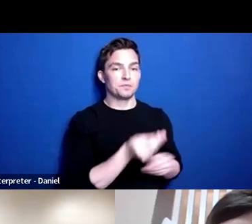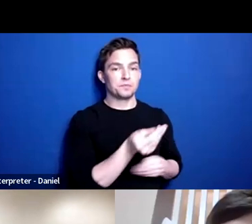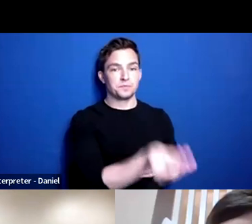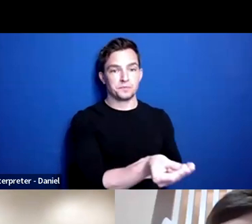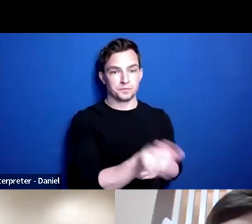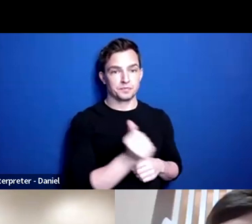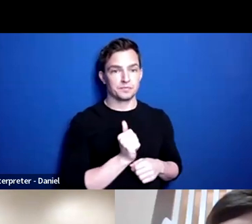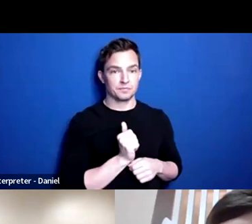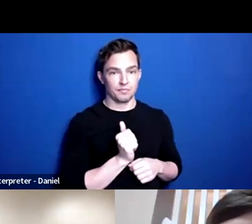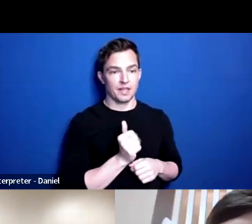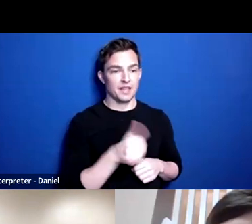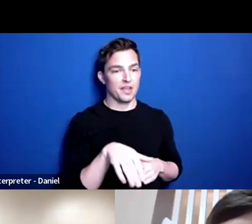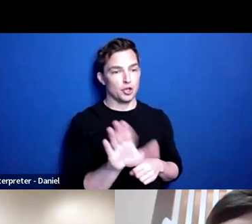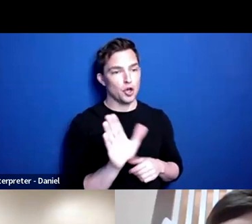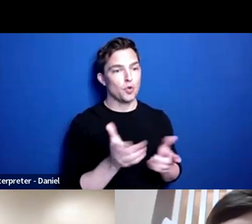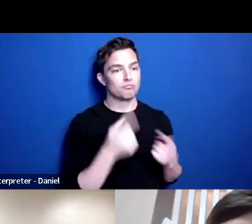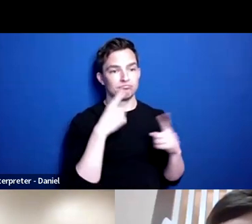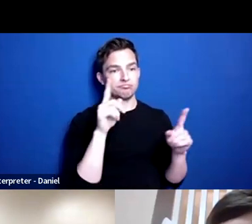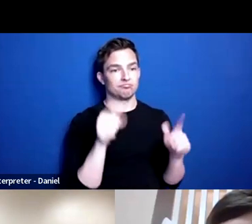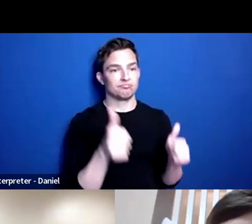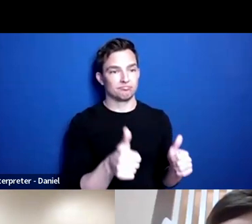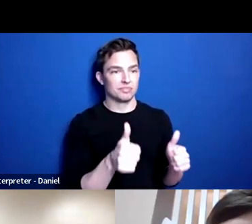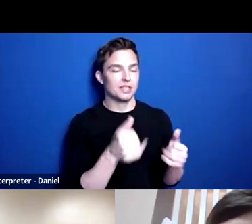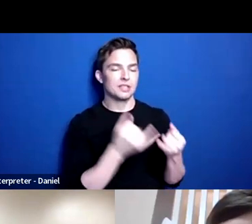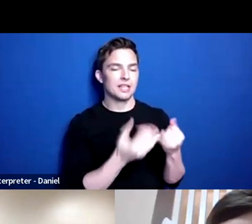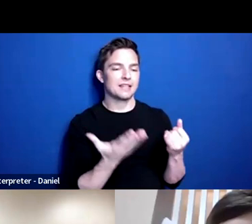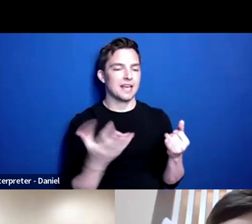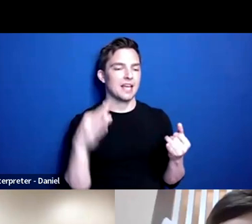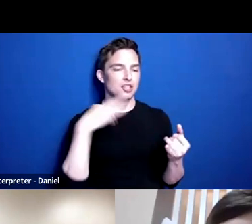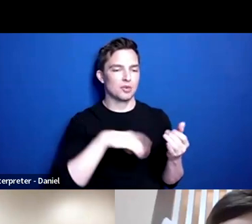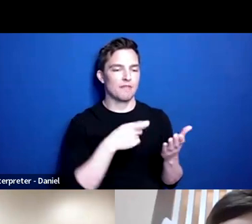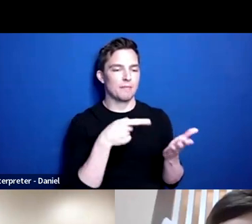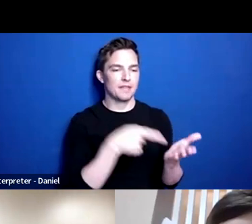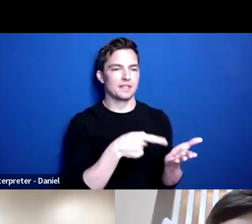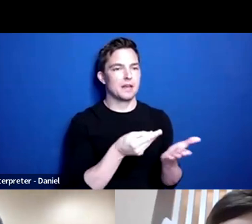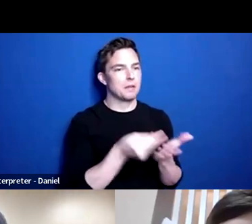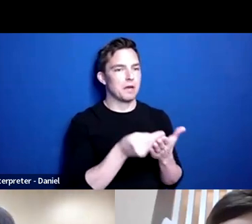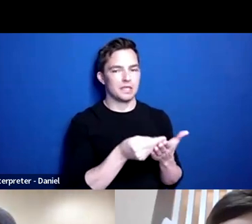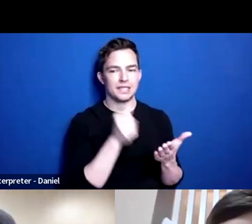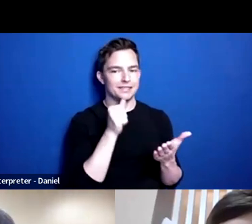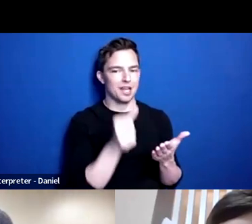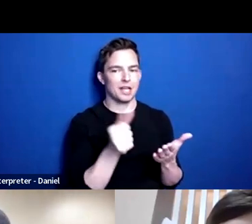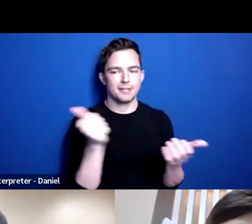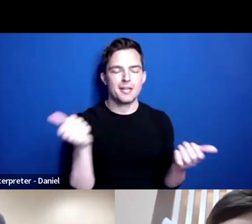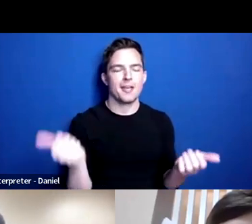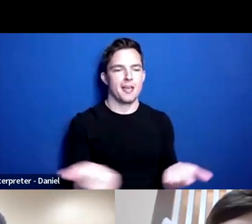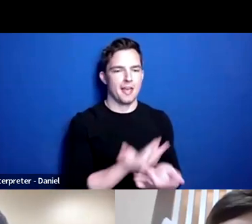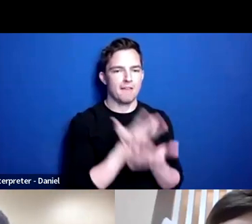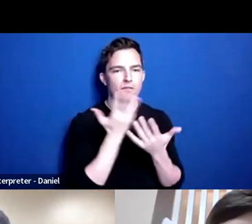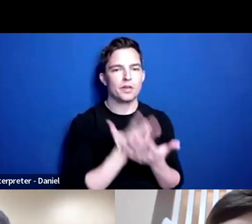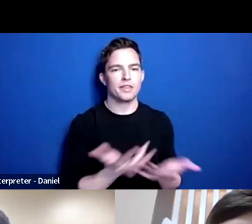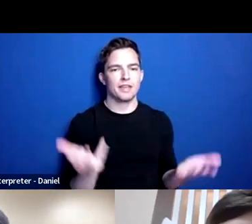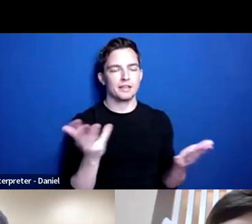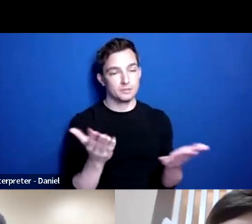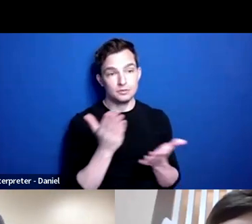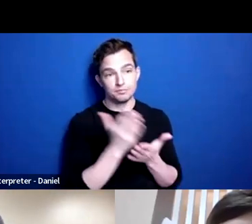goes. I think the last thing that I took away from this is that money is not everything. So there were a couple of